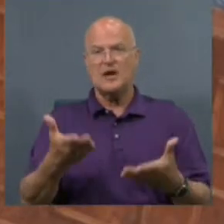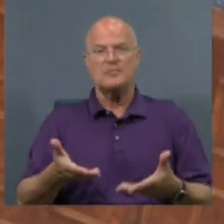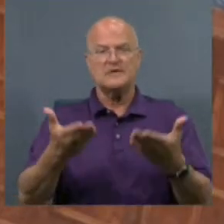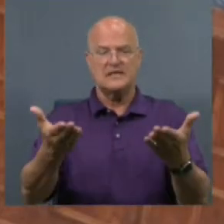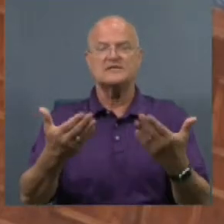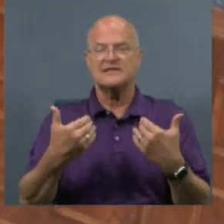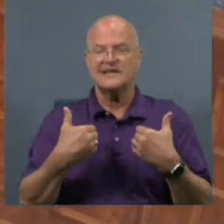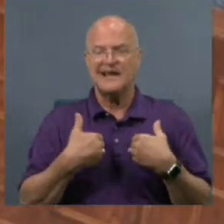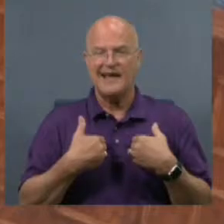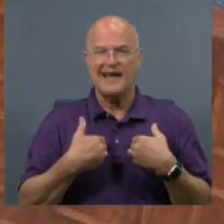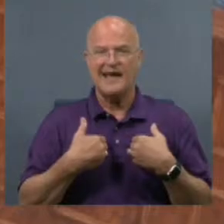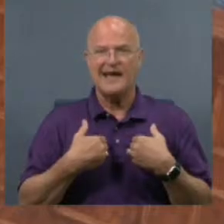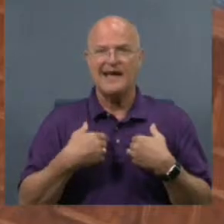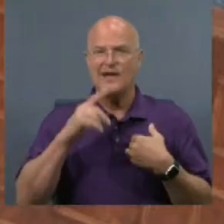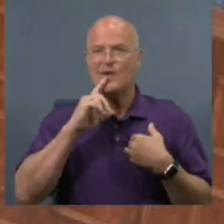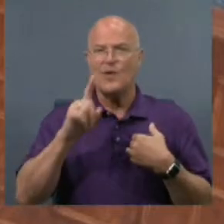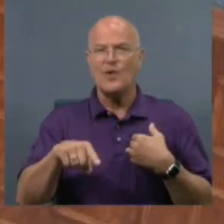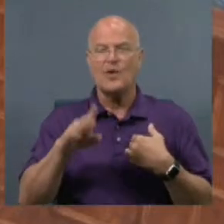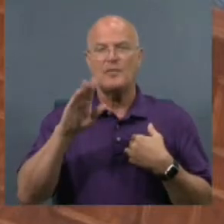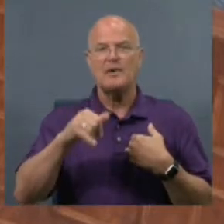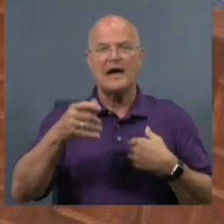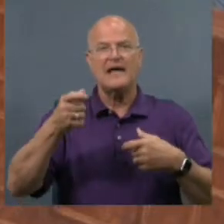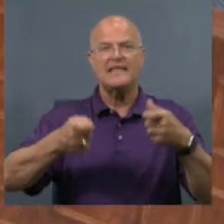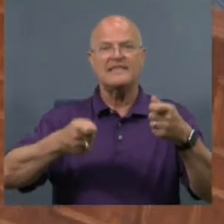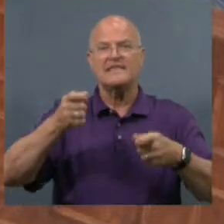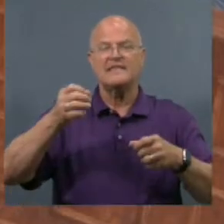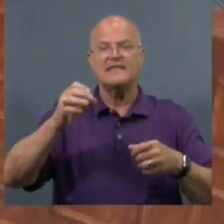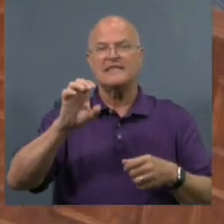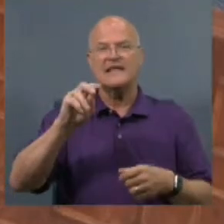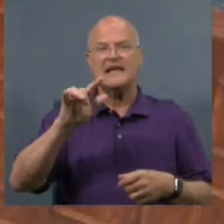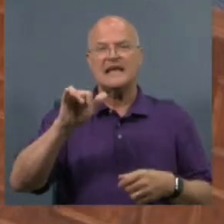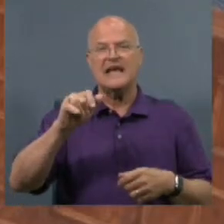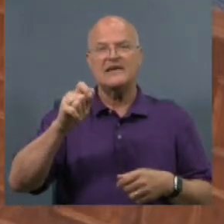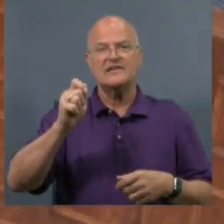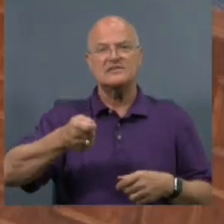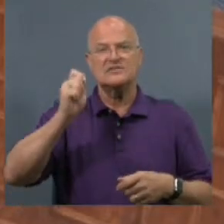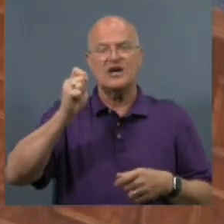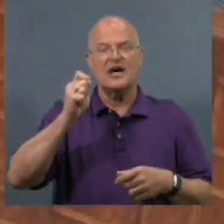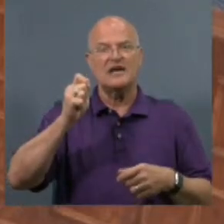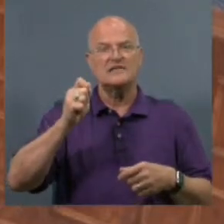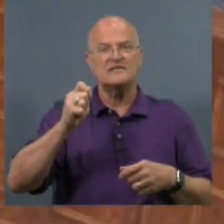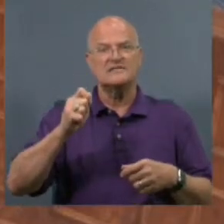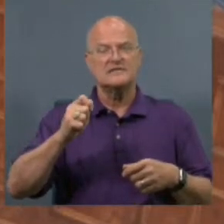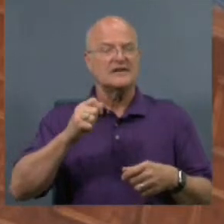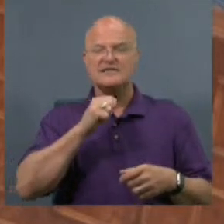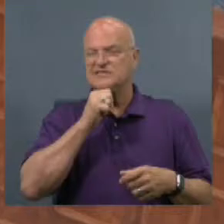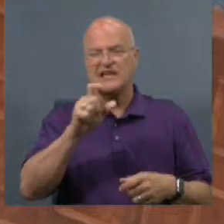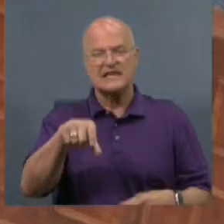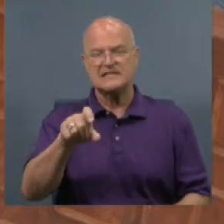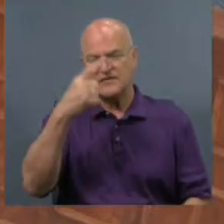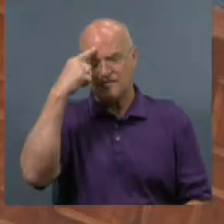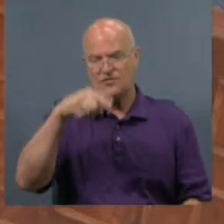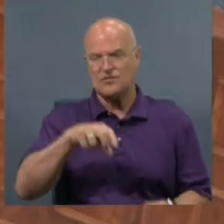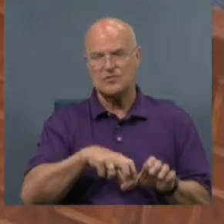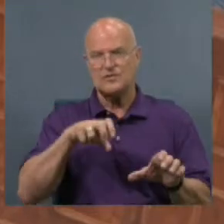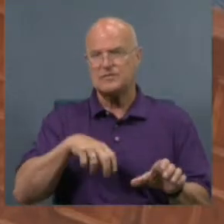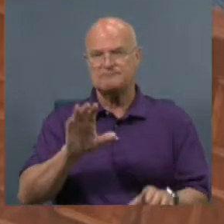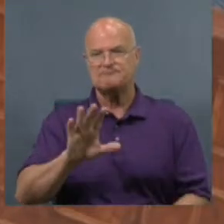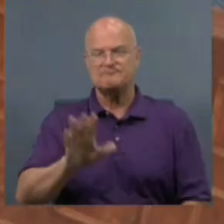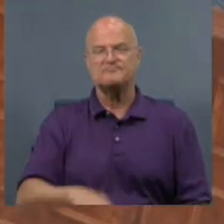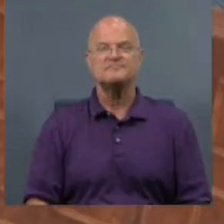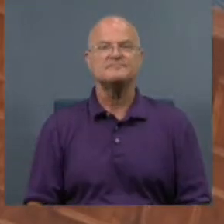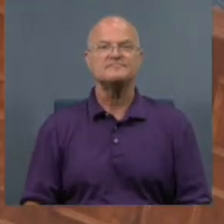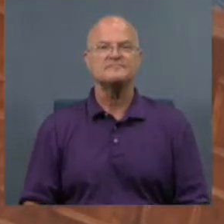and had the order issued by the county judge approving the petition. So do not feel that's necessary. All